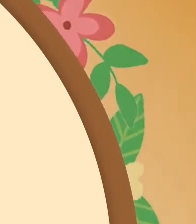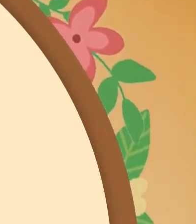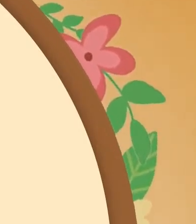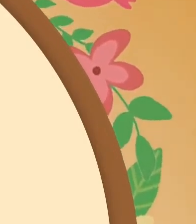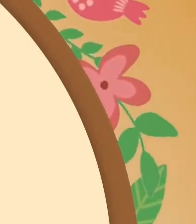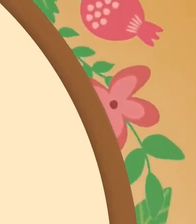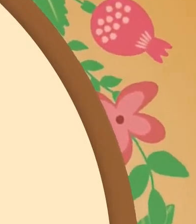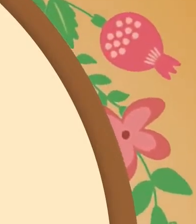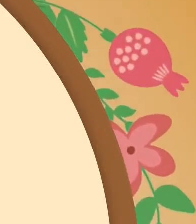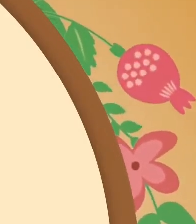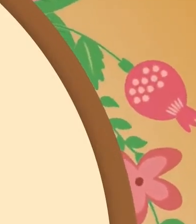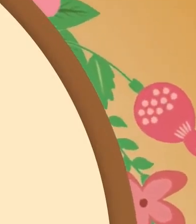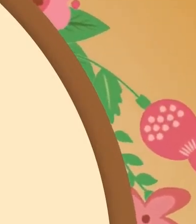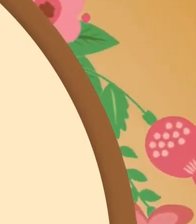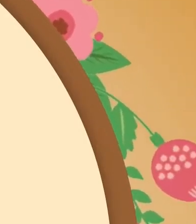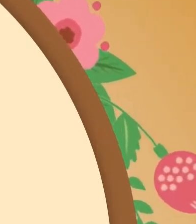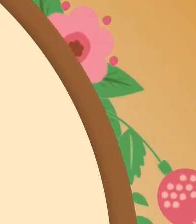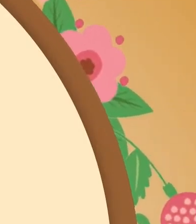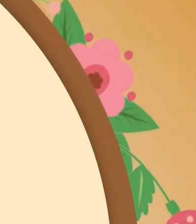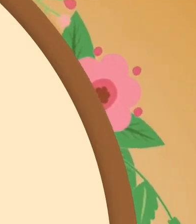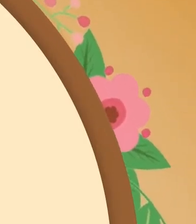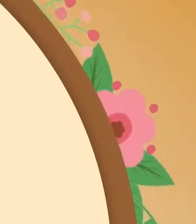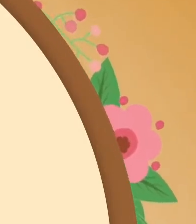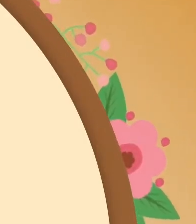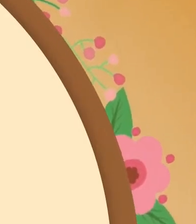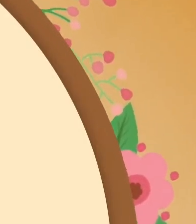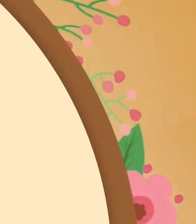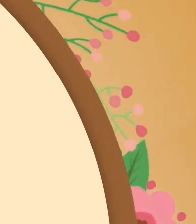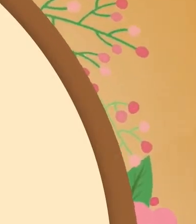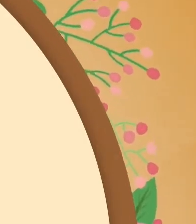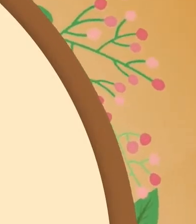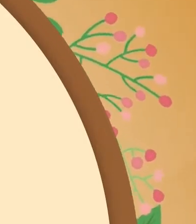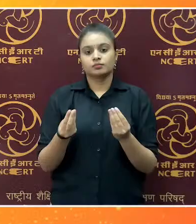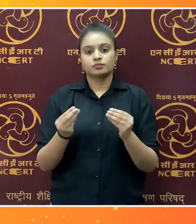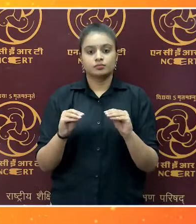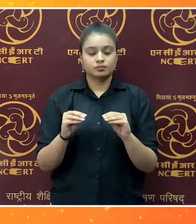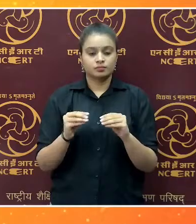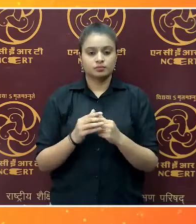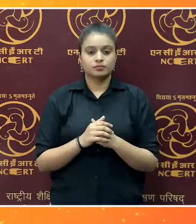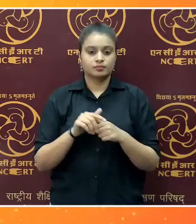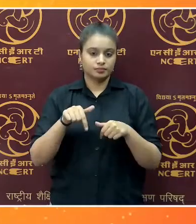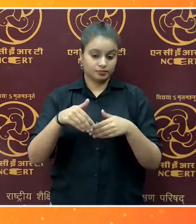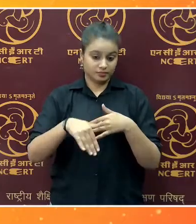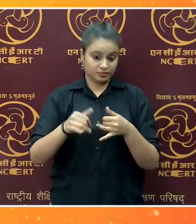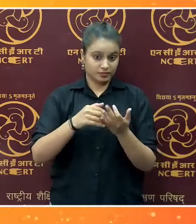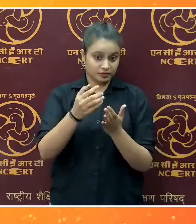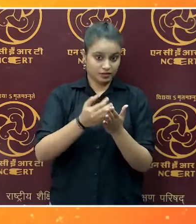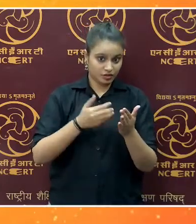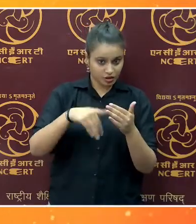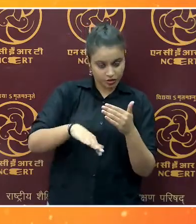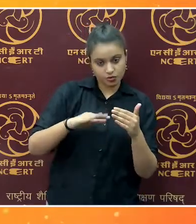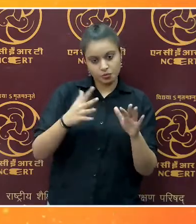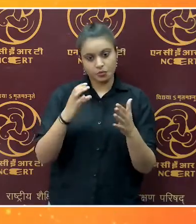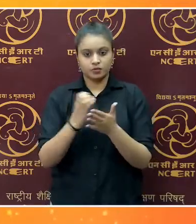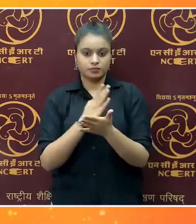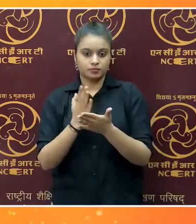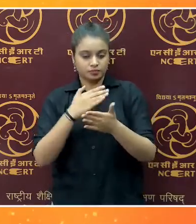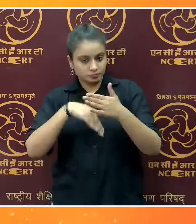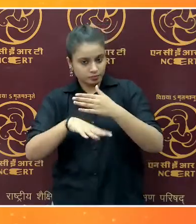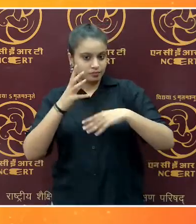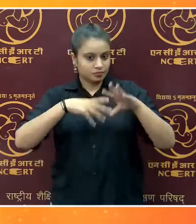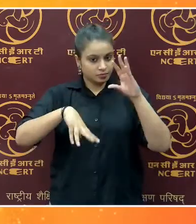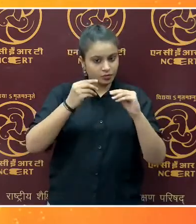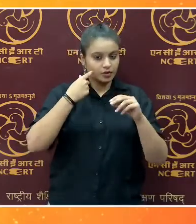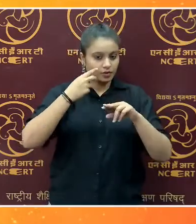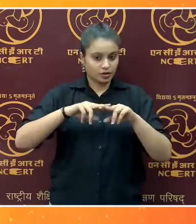of personality he actually was? Well, let's try to learn more about him through this session, through this chapter. And if you